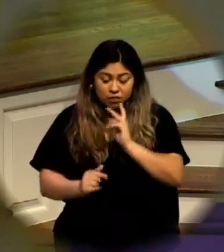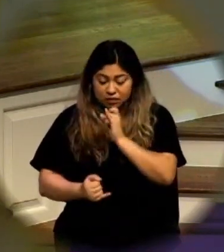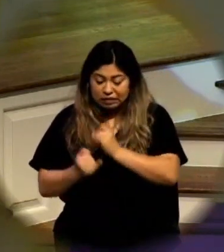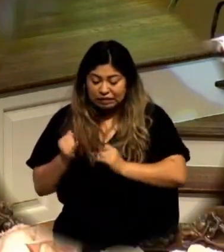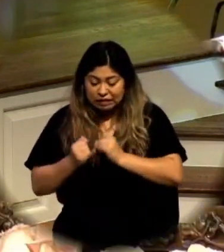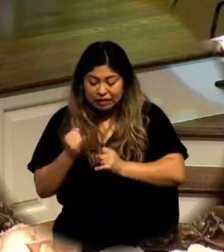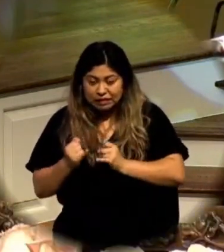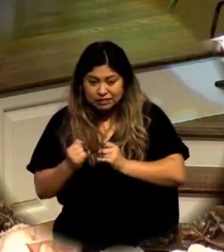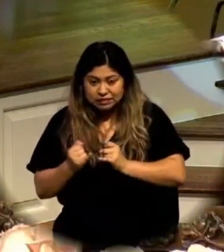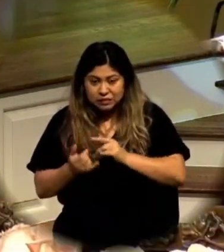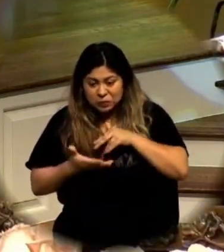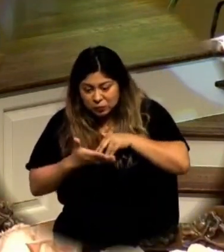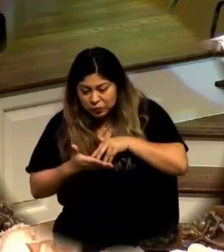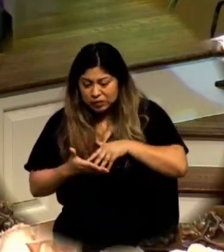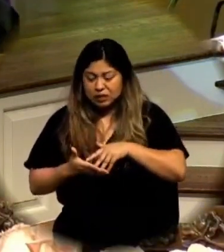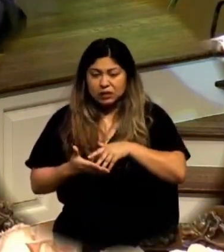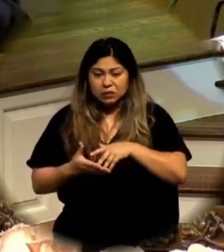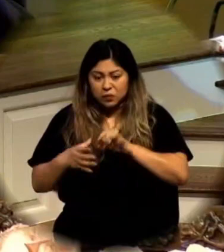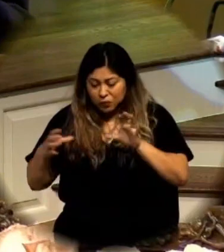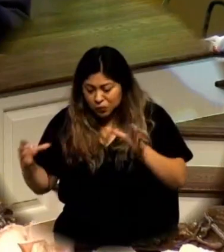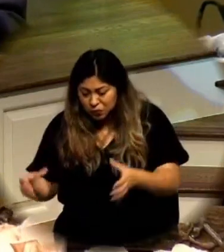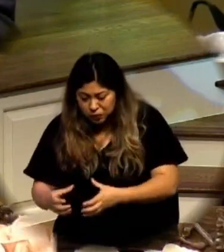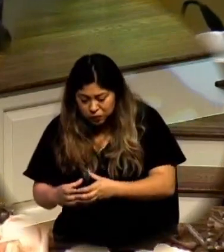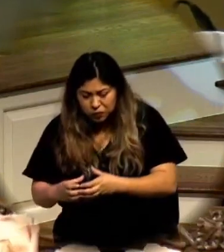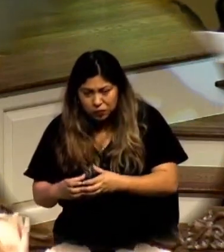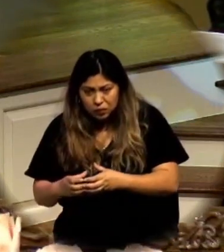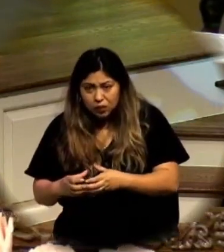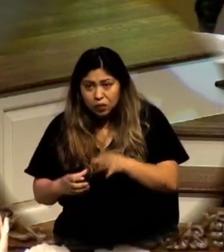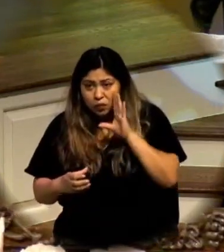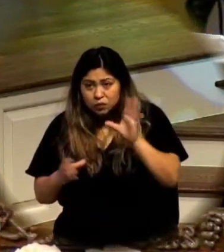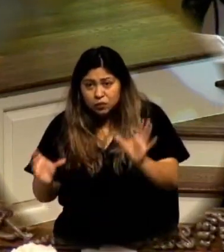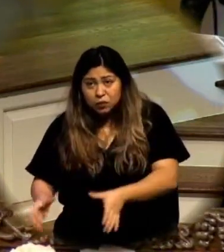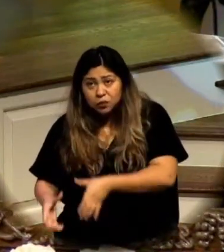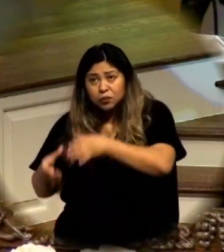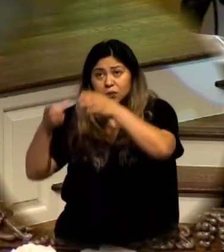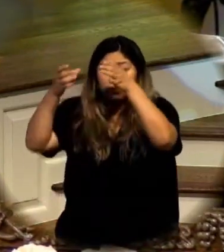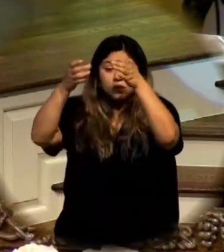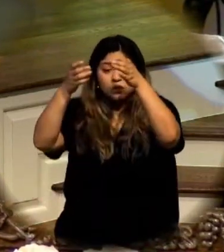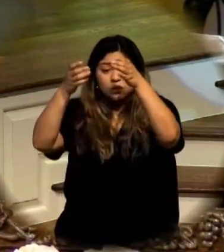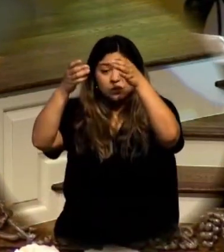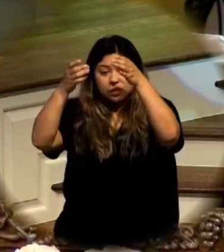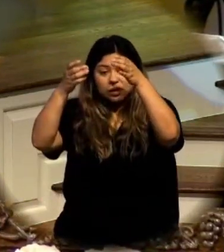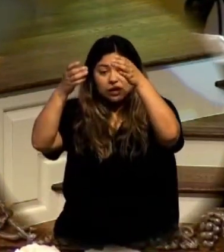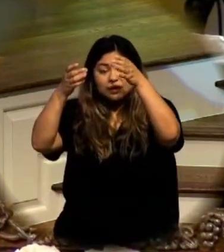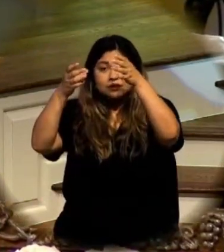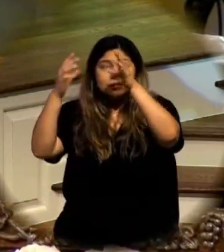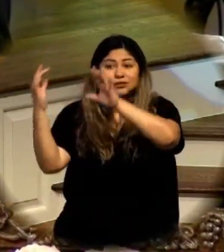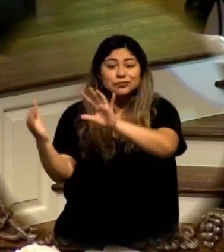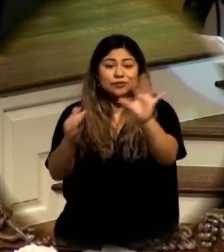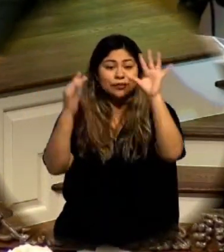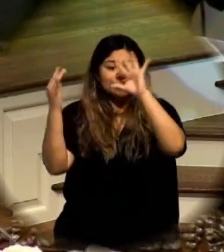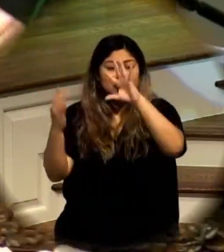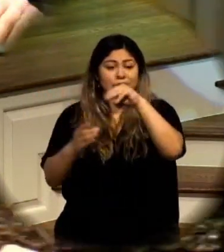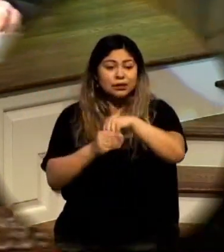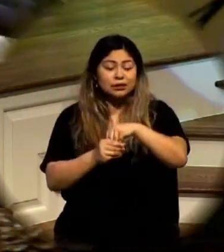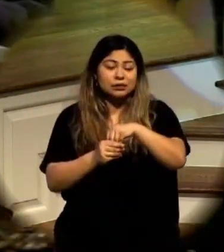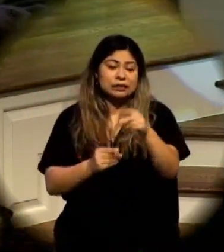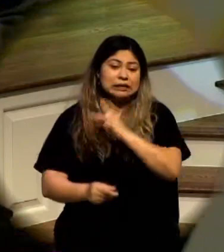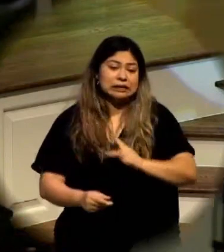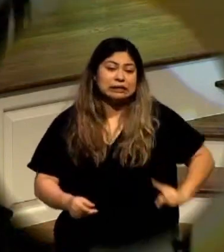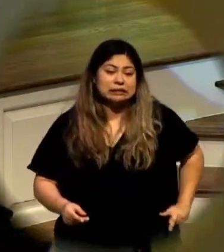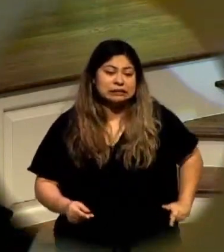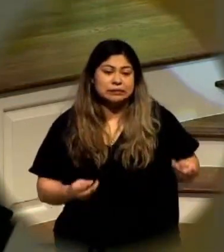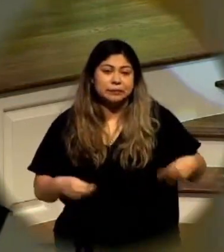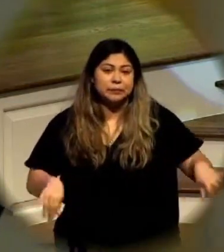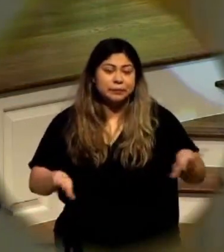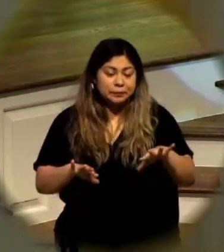the left out and the looked over can be exalted in the kingdom of God. Found great encouragement in those